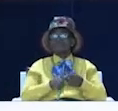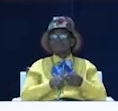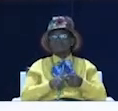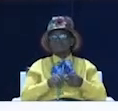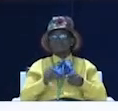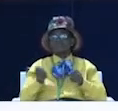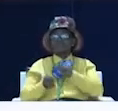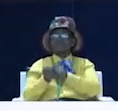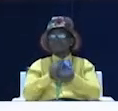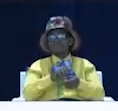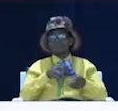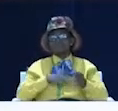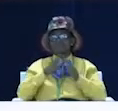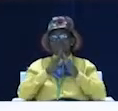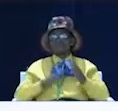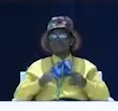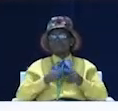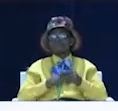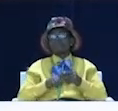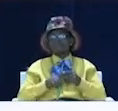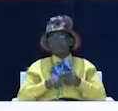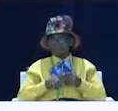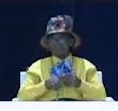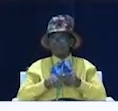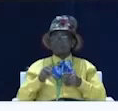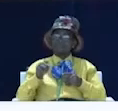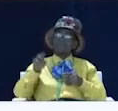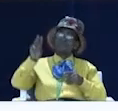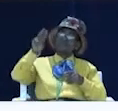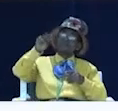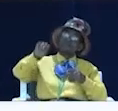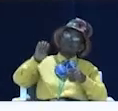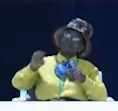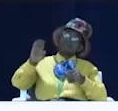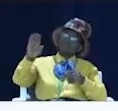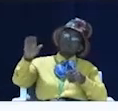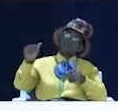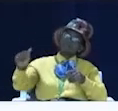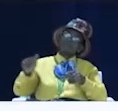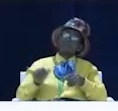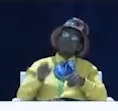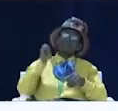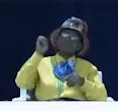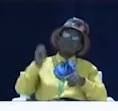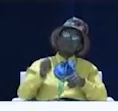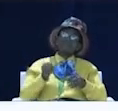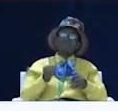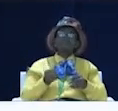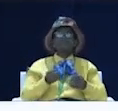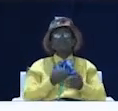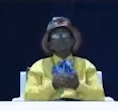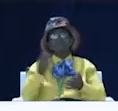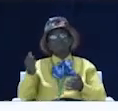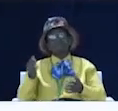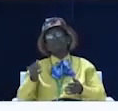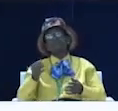the same type. He took the one that I sat on into his